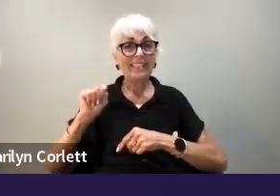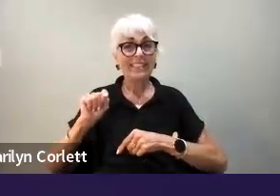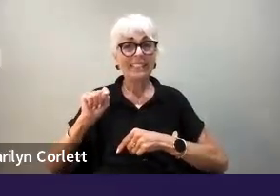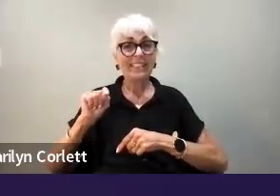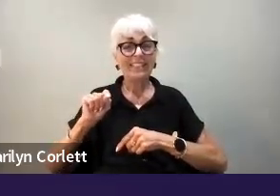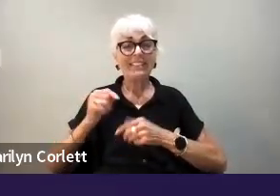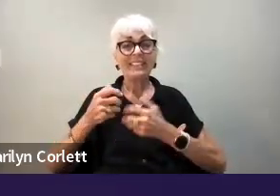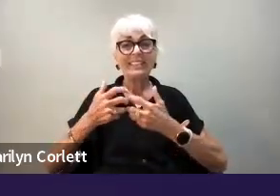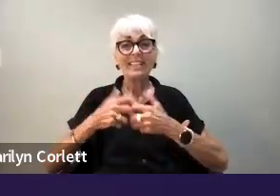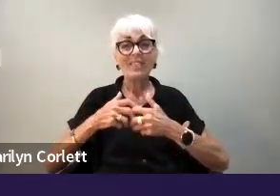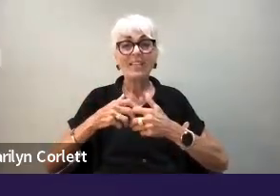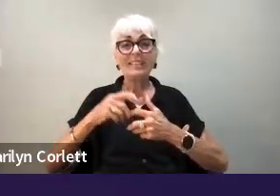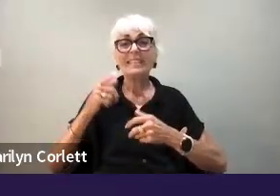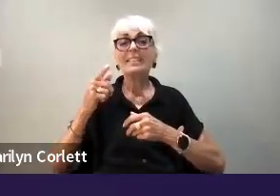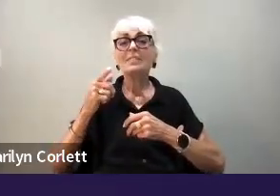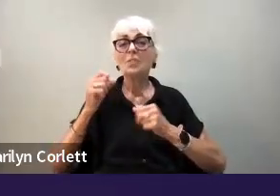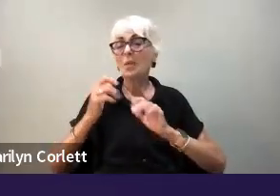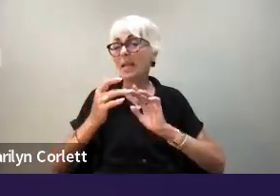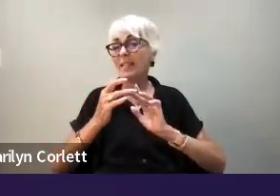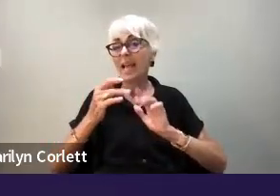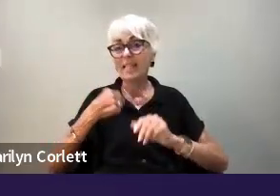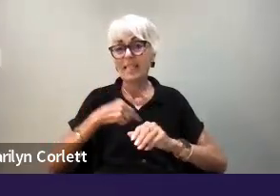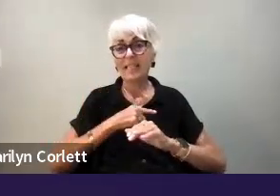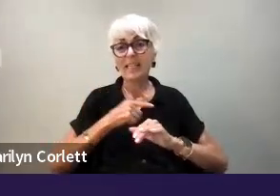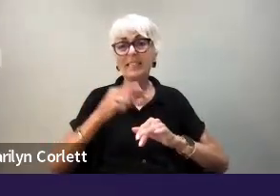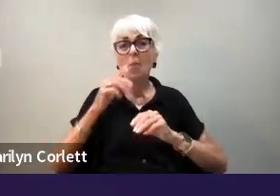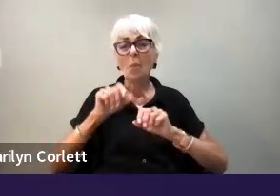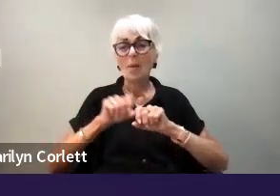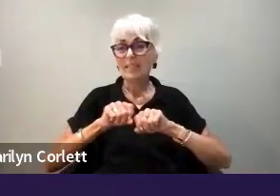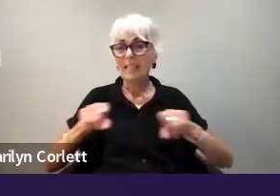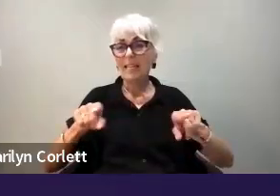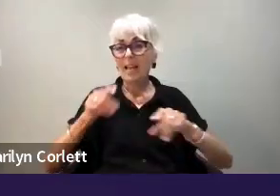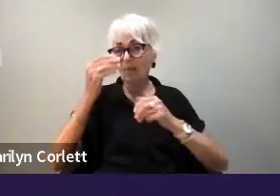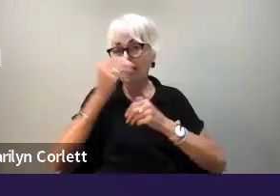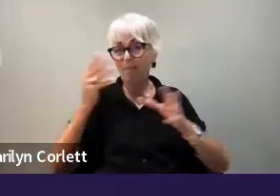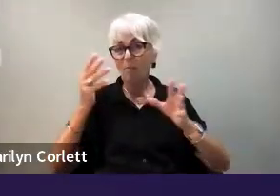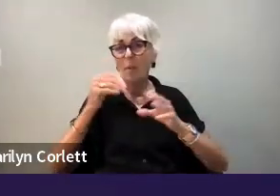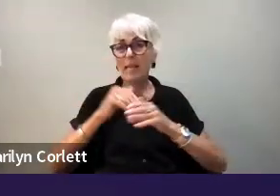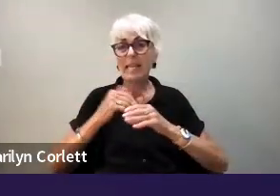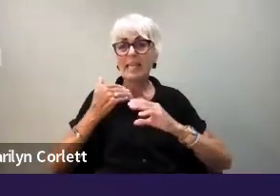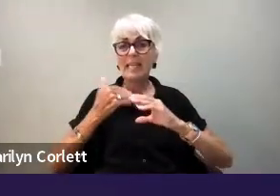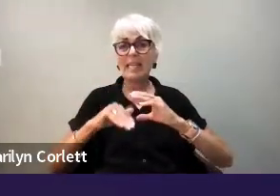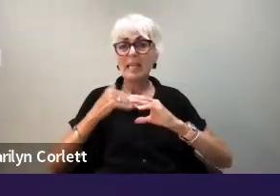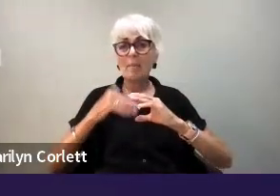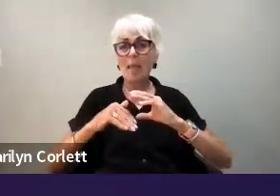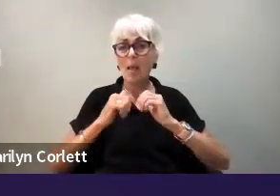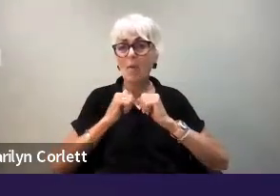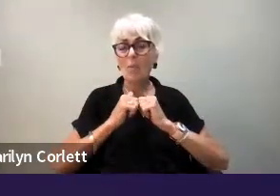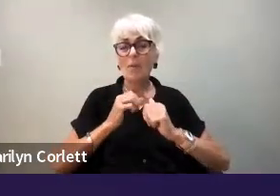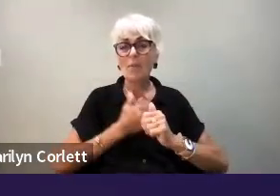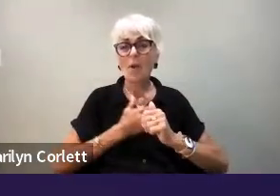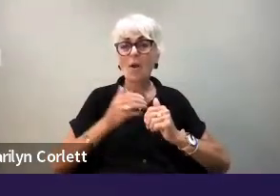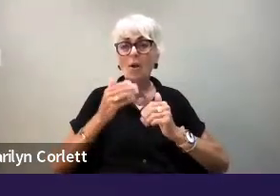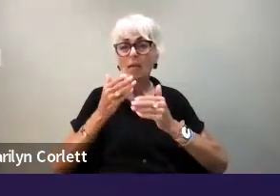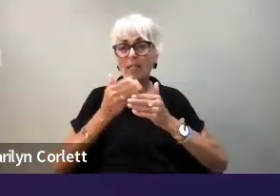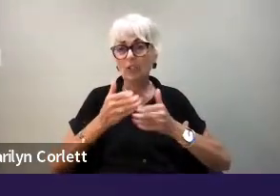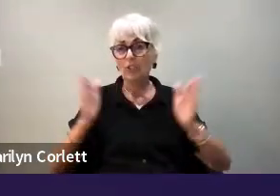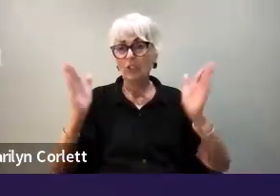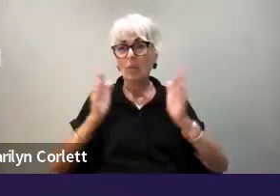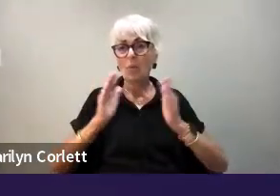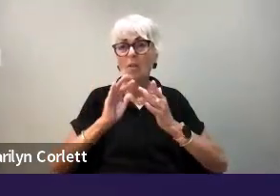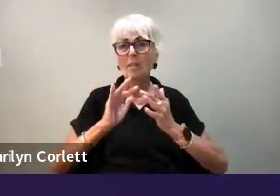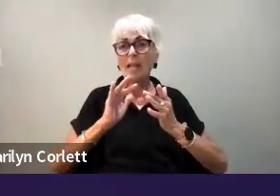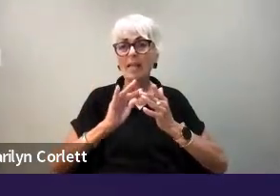And feel free to contact us. We will be sending out this information in an email with our general contact